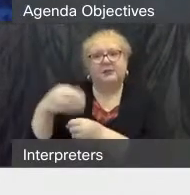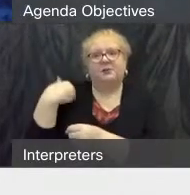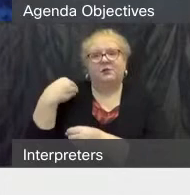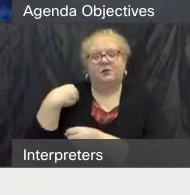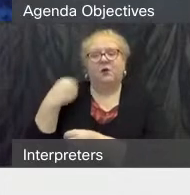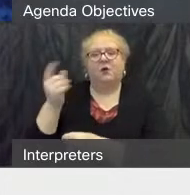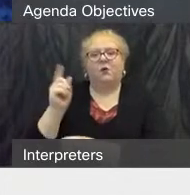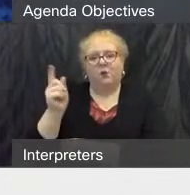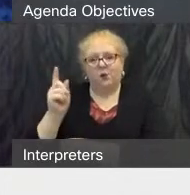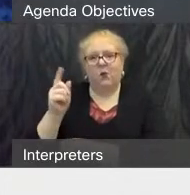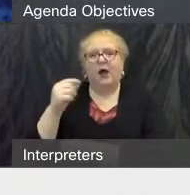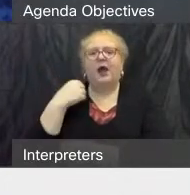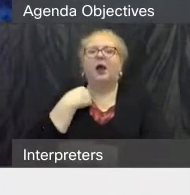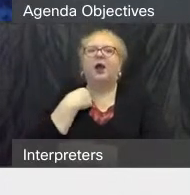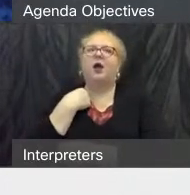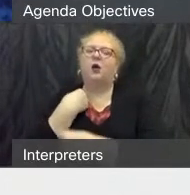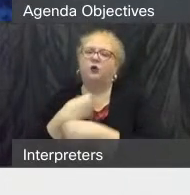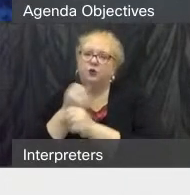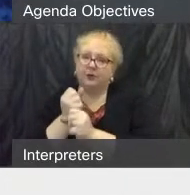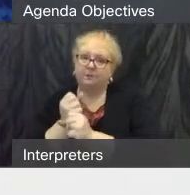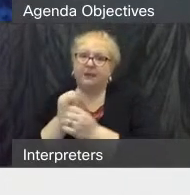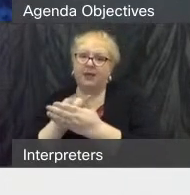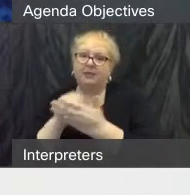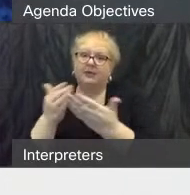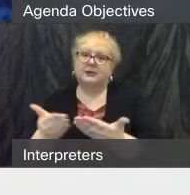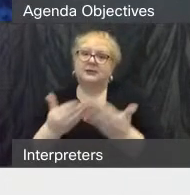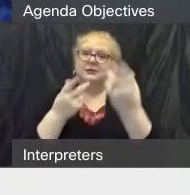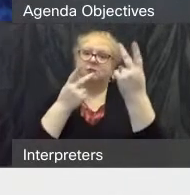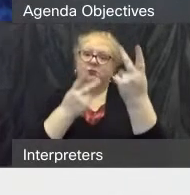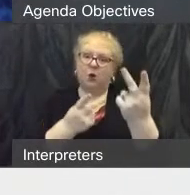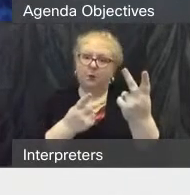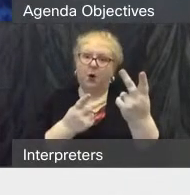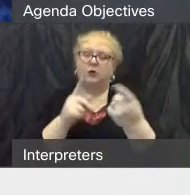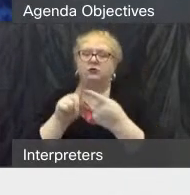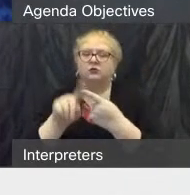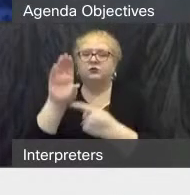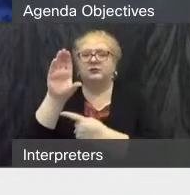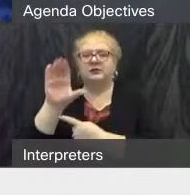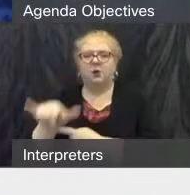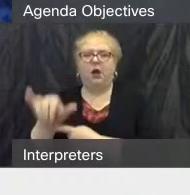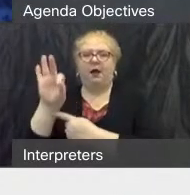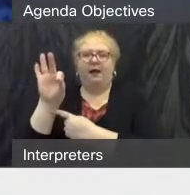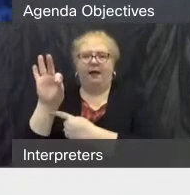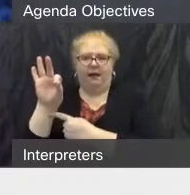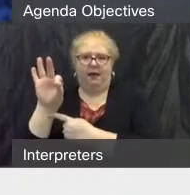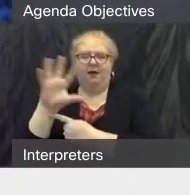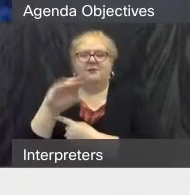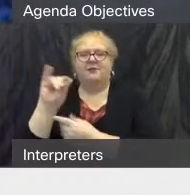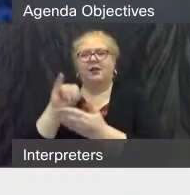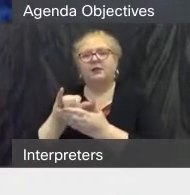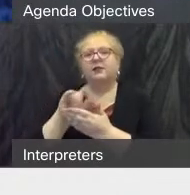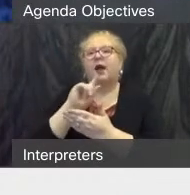make a proposal to the CYF, and it was reviewed